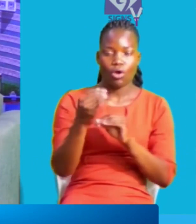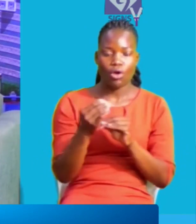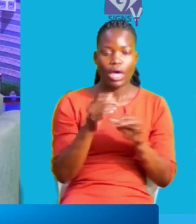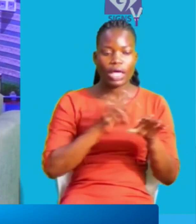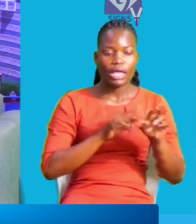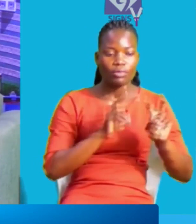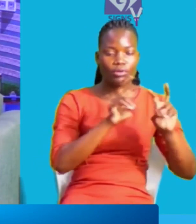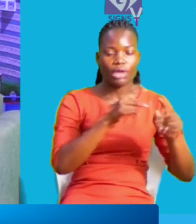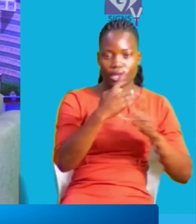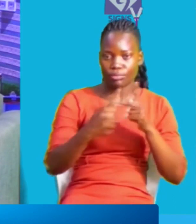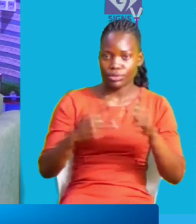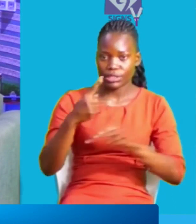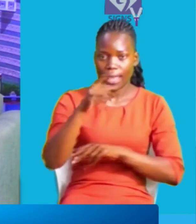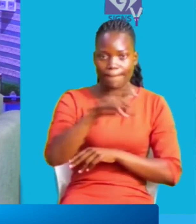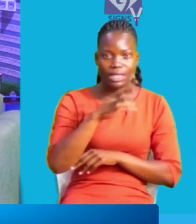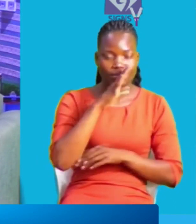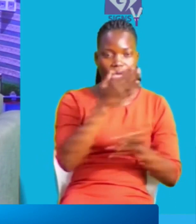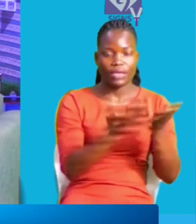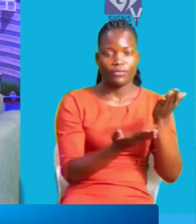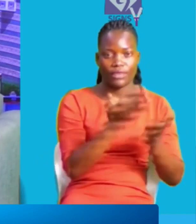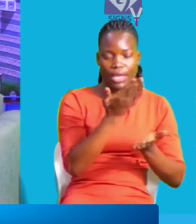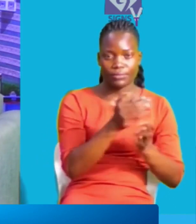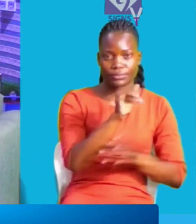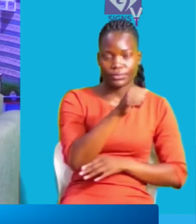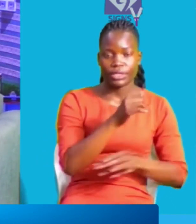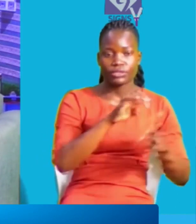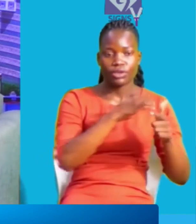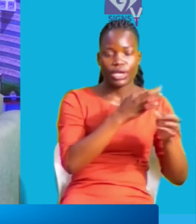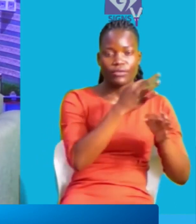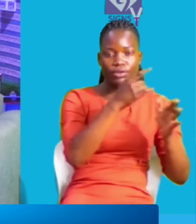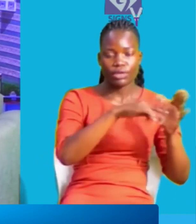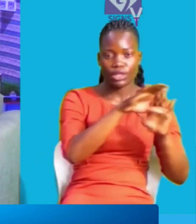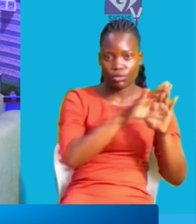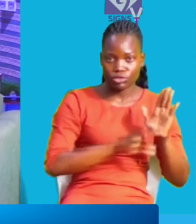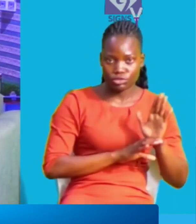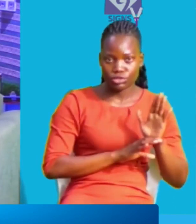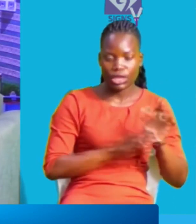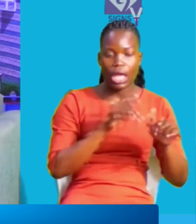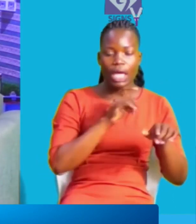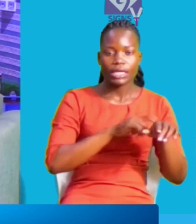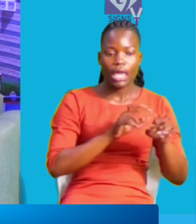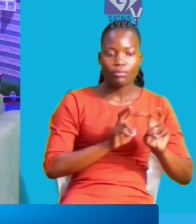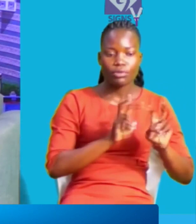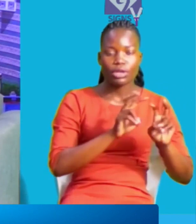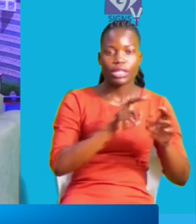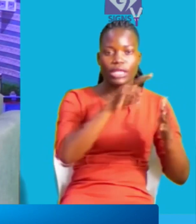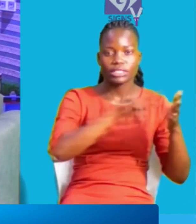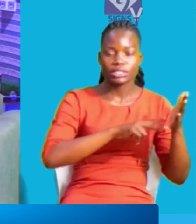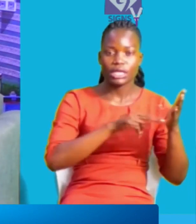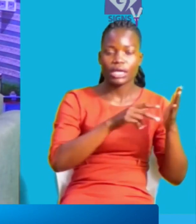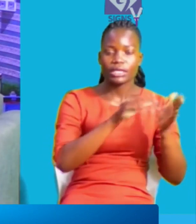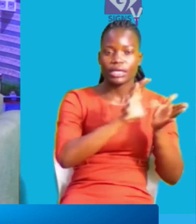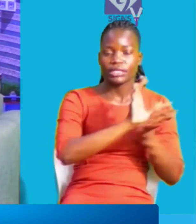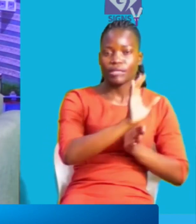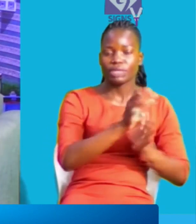to, when you look at the procedures, it must be fair. Yeah. Yes. Even the constitutions. When you read the